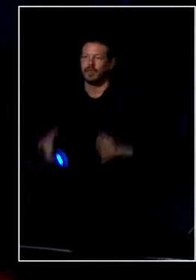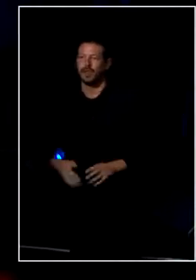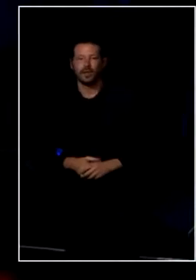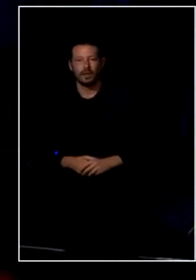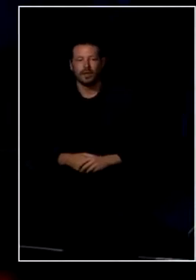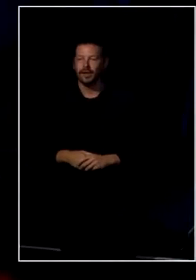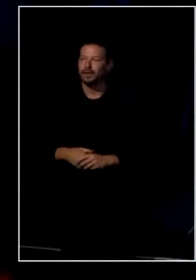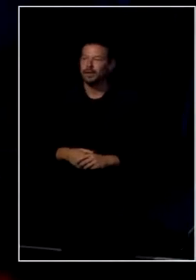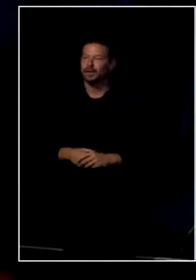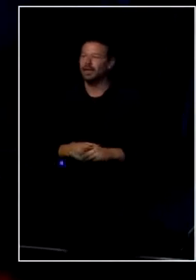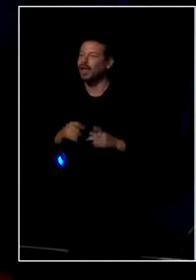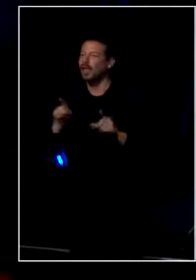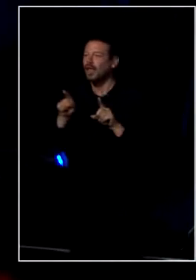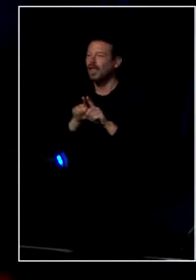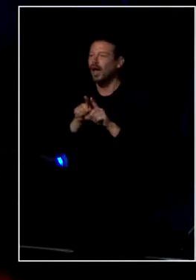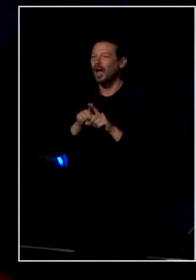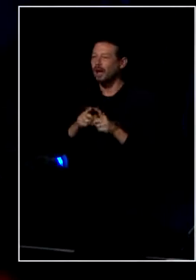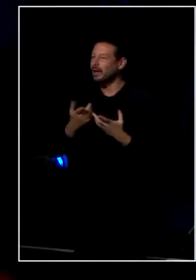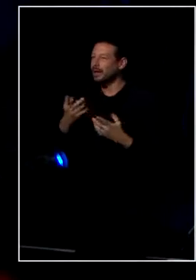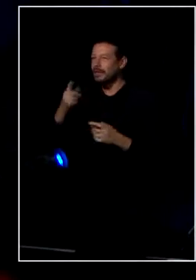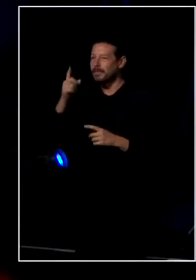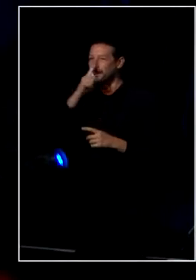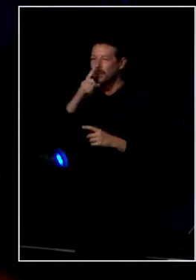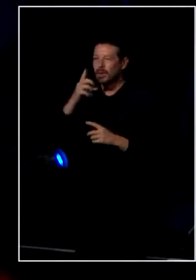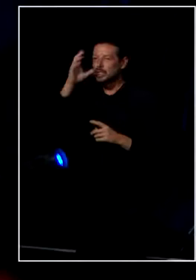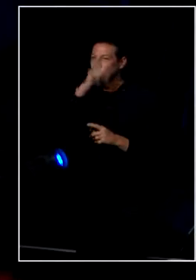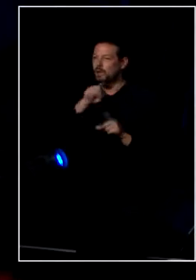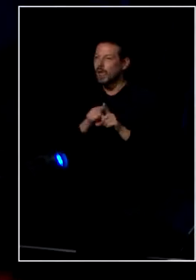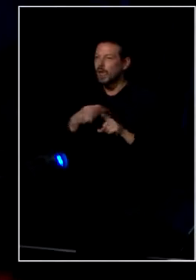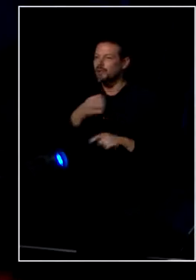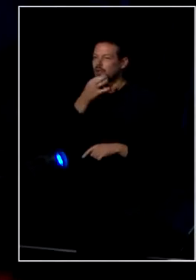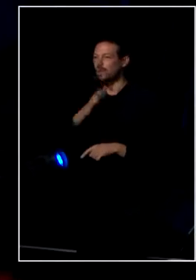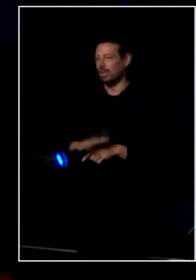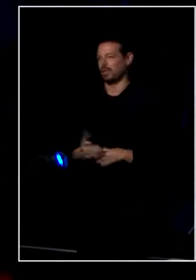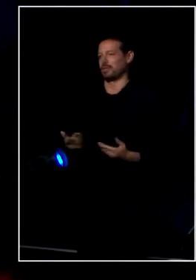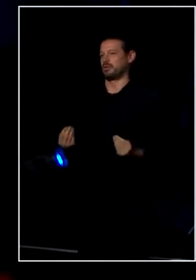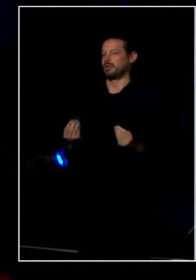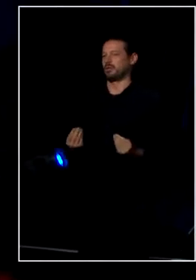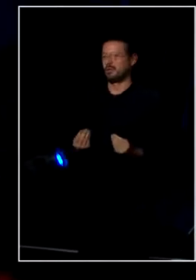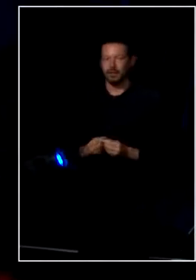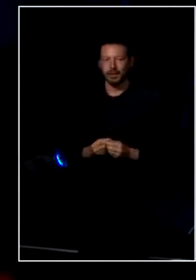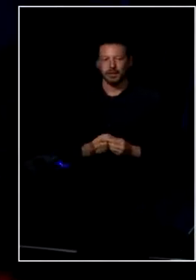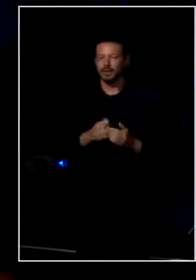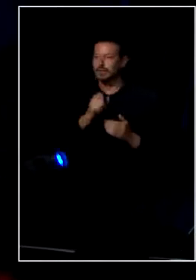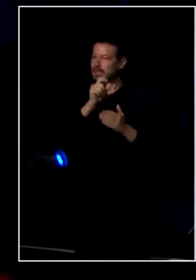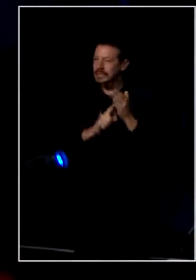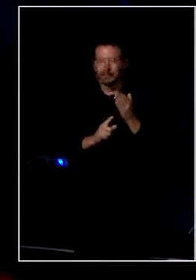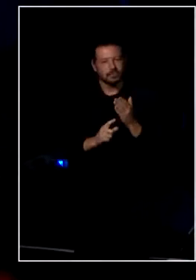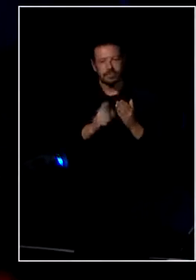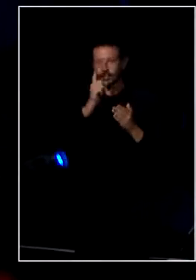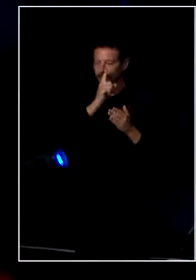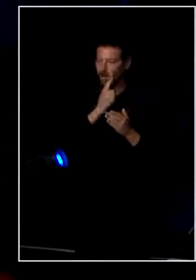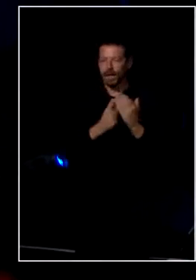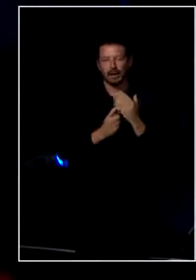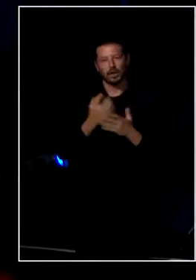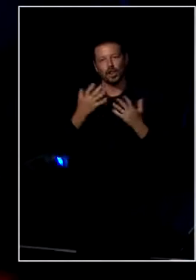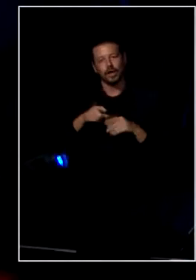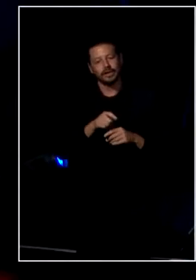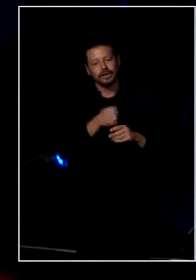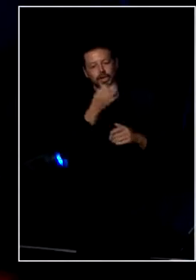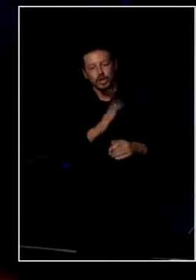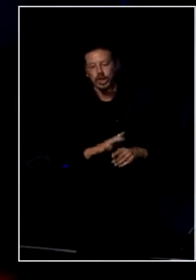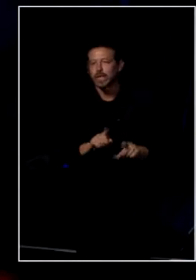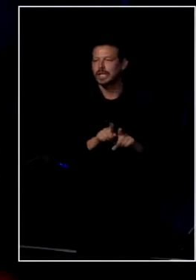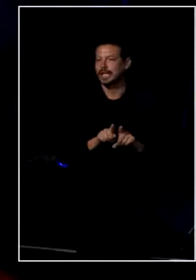being infantilised. That's the thing. Disabled people have to deal with so much infantilisation, and it's